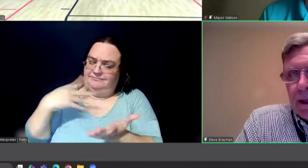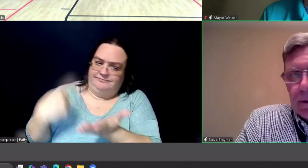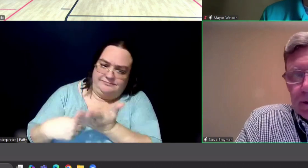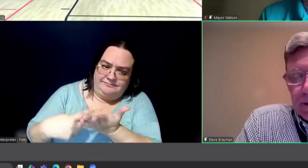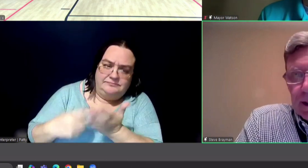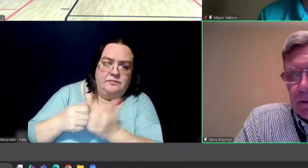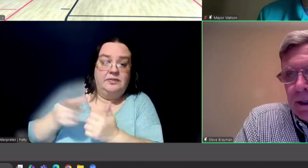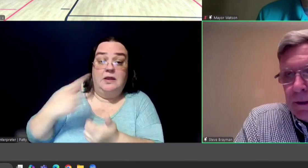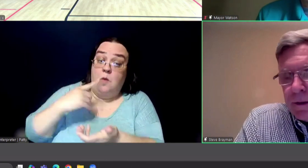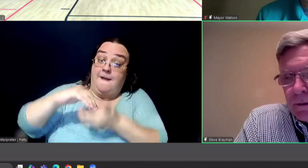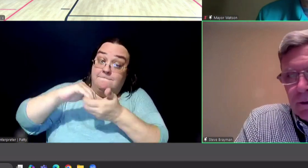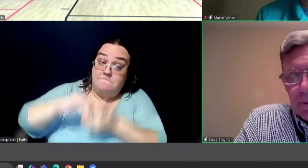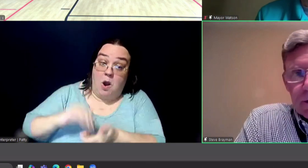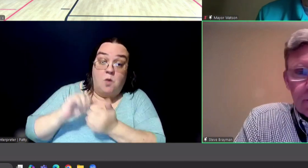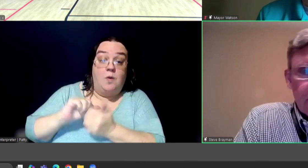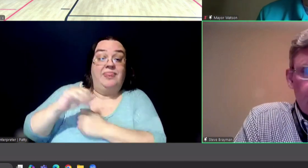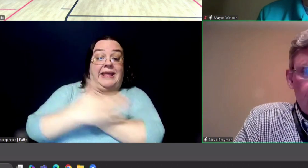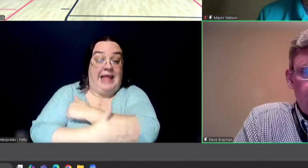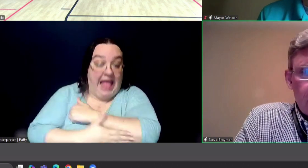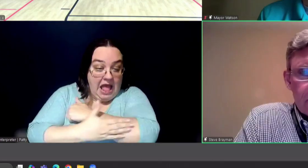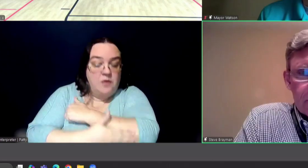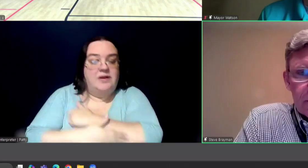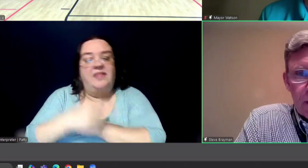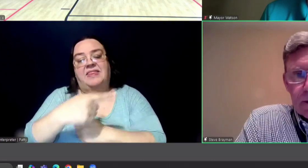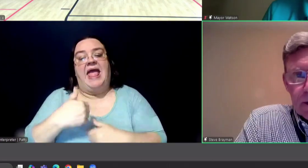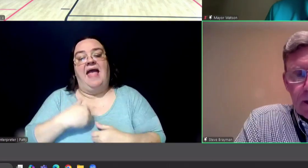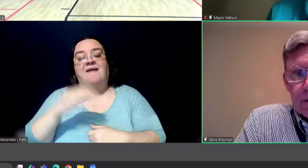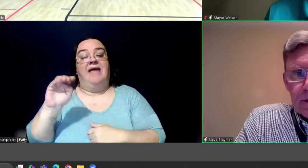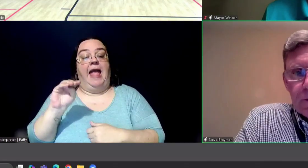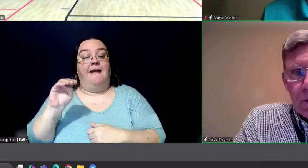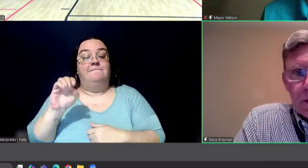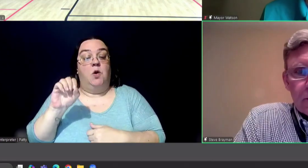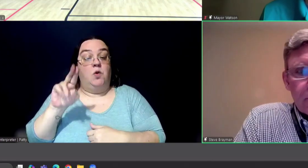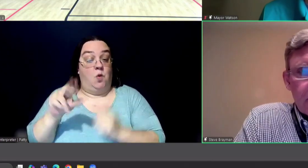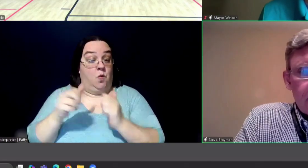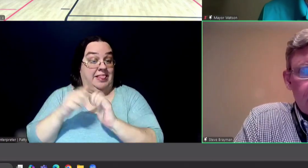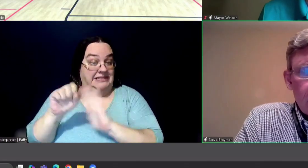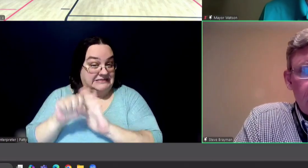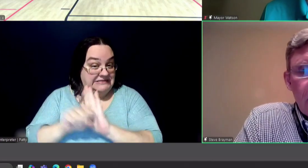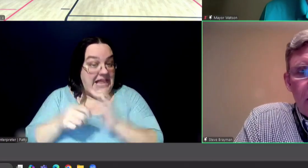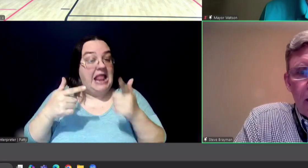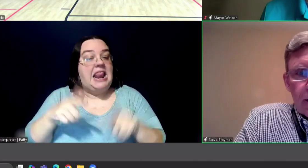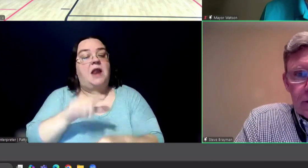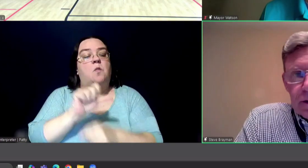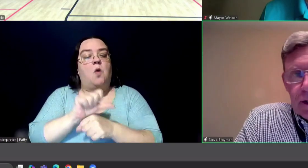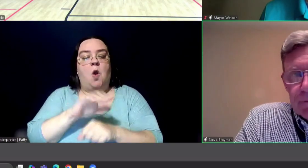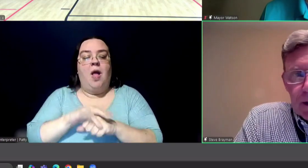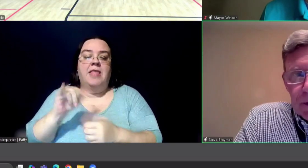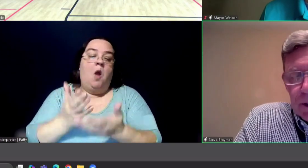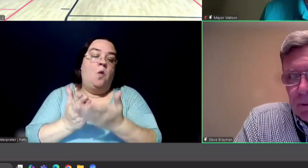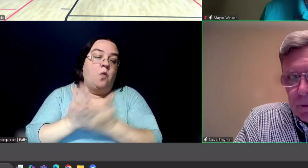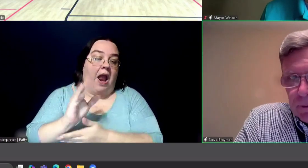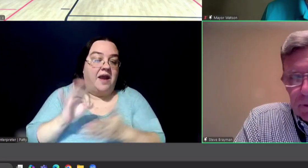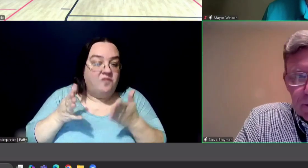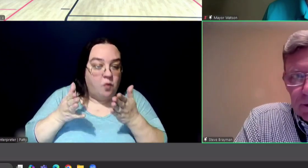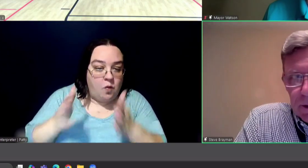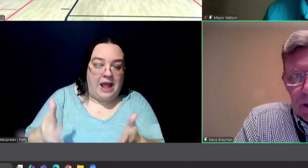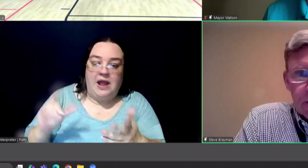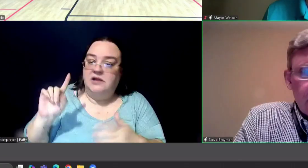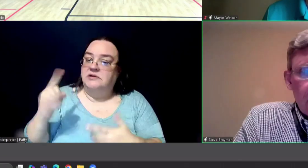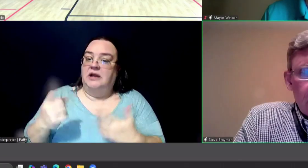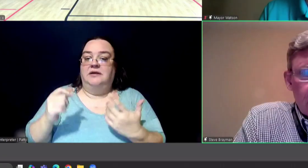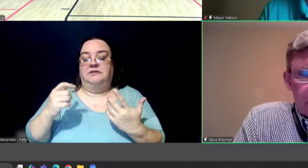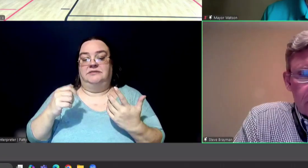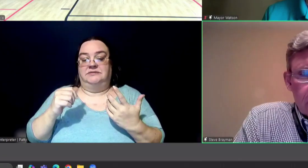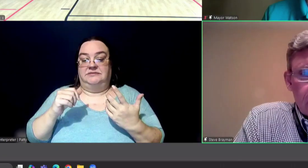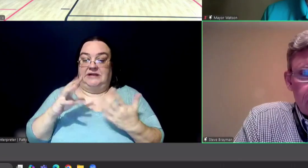with the county. The county has an agreement or an MOU with the state that allows them to work in the right-of-way. I just have not been able to, including